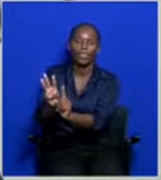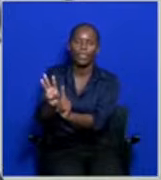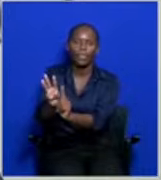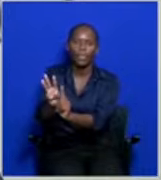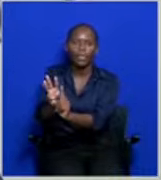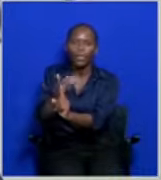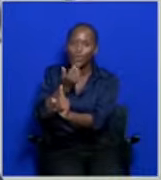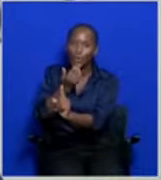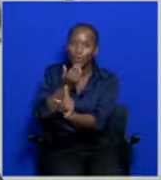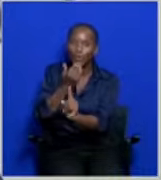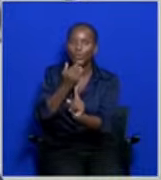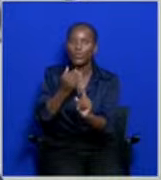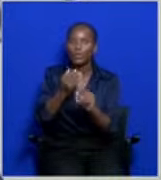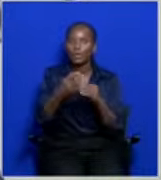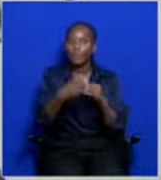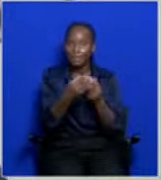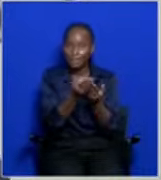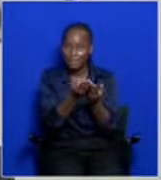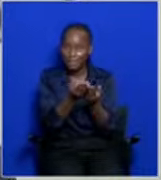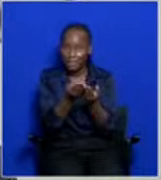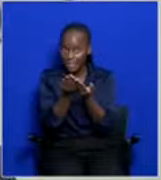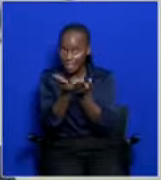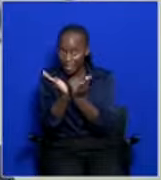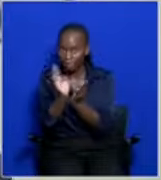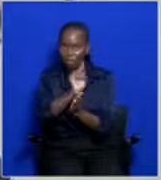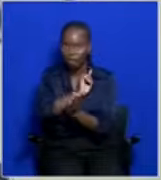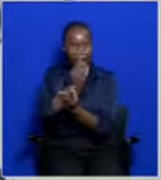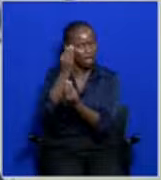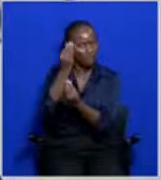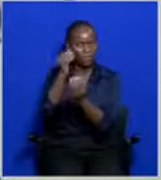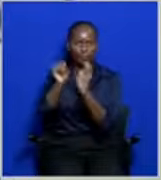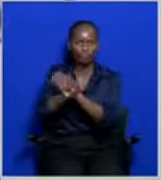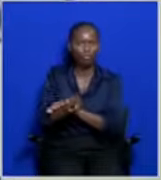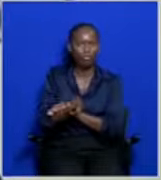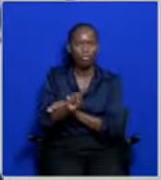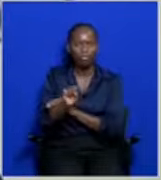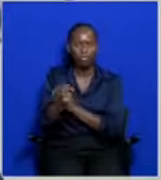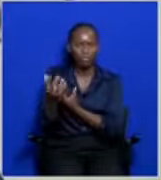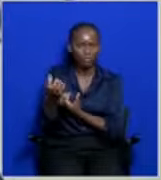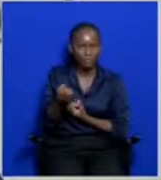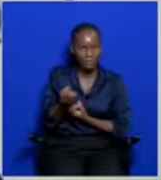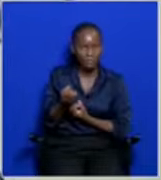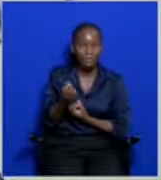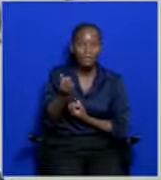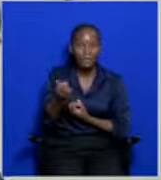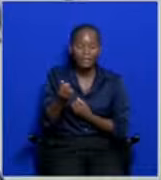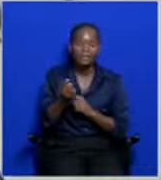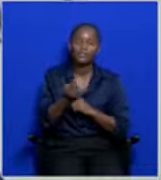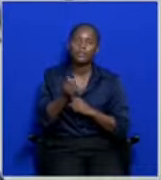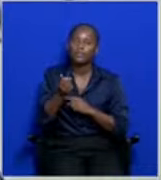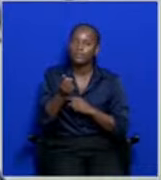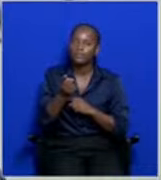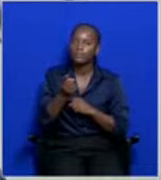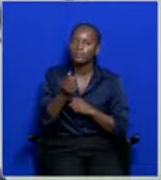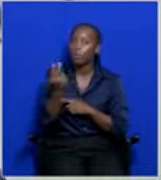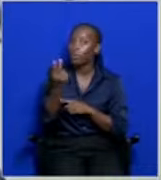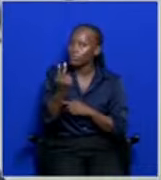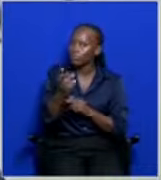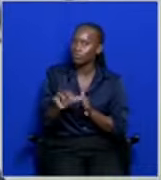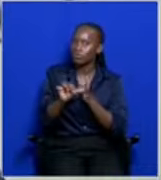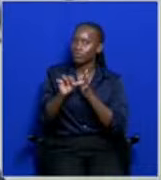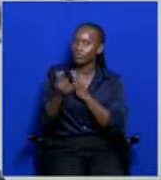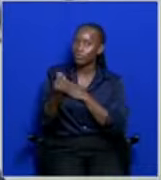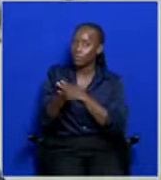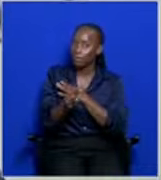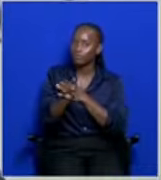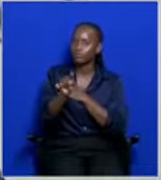because they had the information at that time. Furthermore, to get more evidence, the important part, it